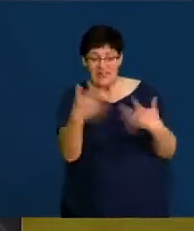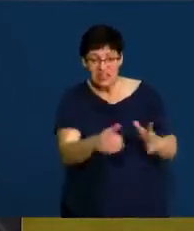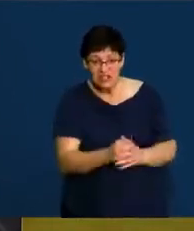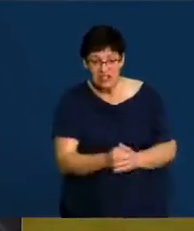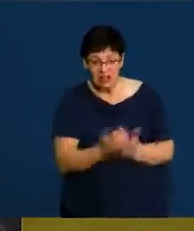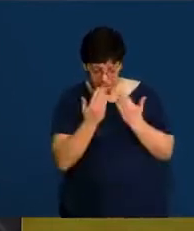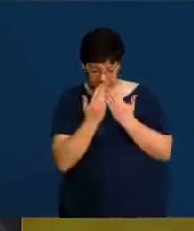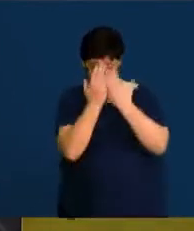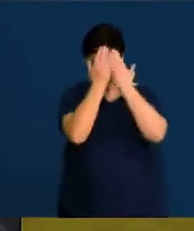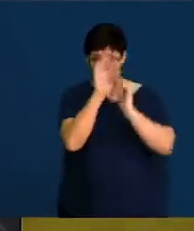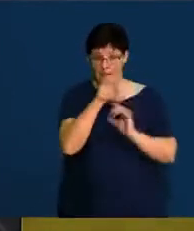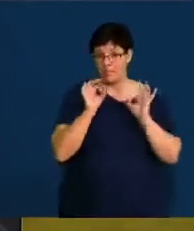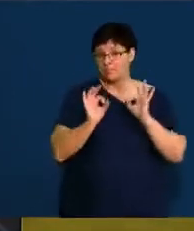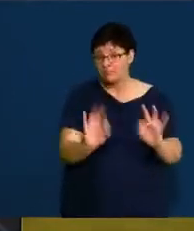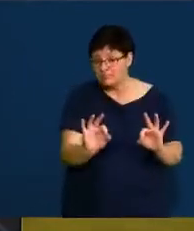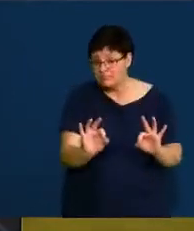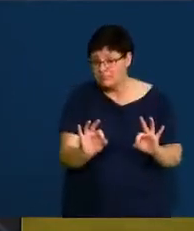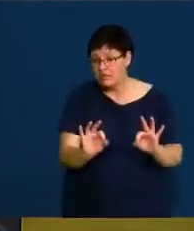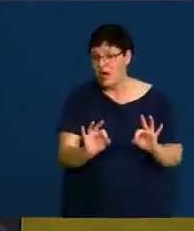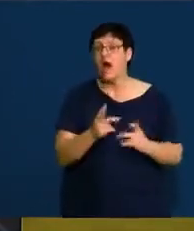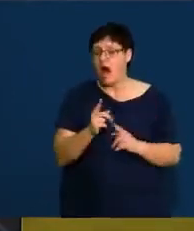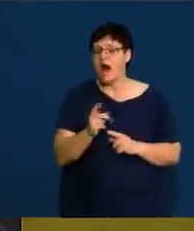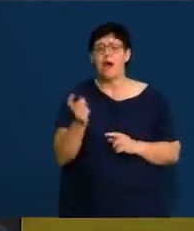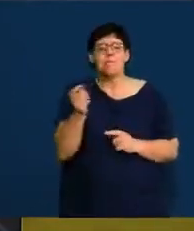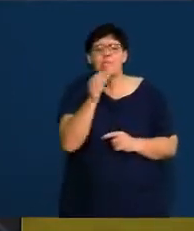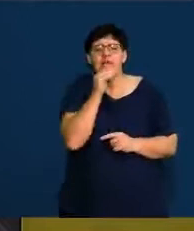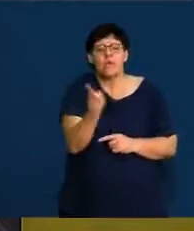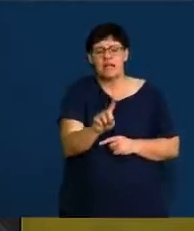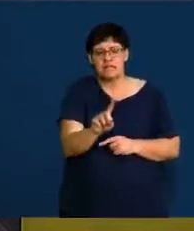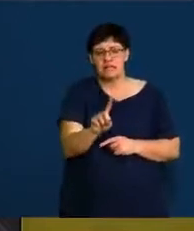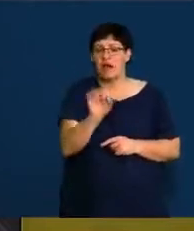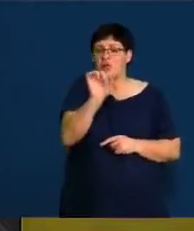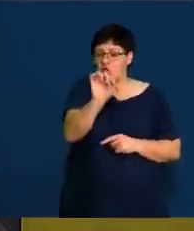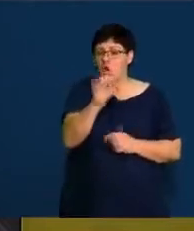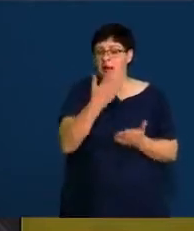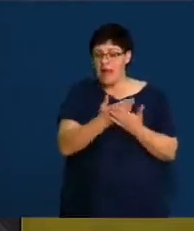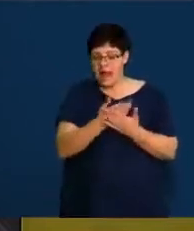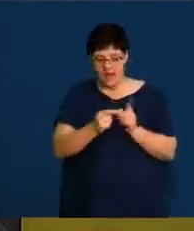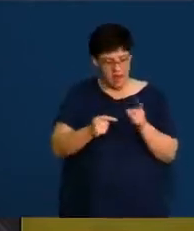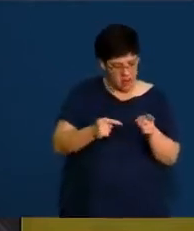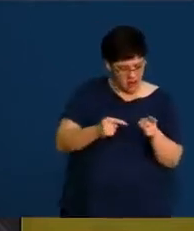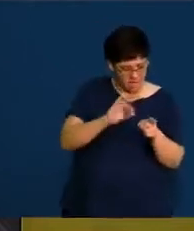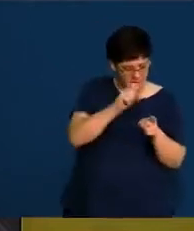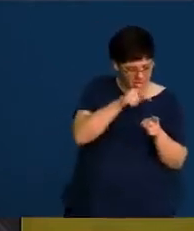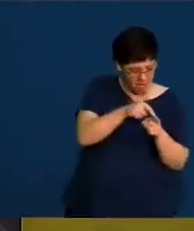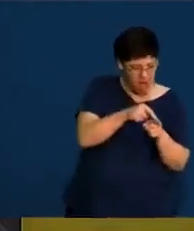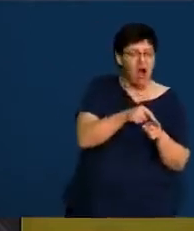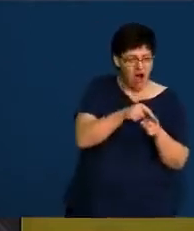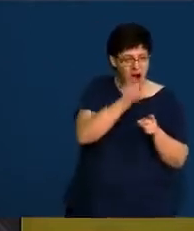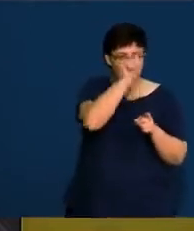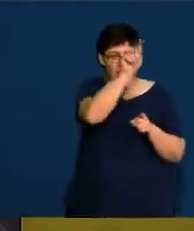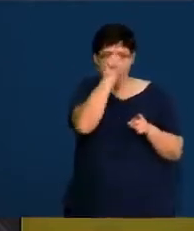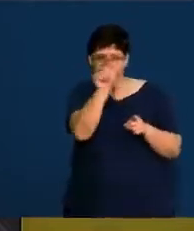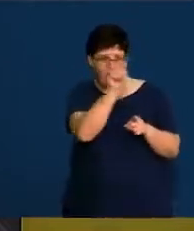study the map appropriately? And what this simply means is your ability to look on the map and find different